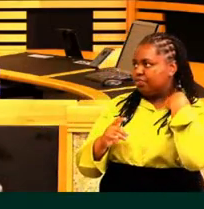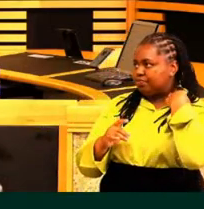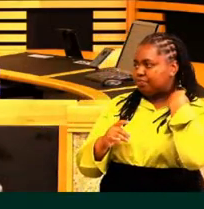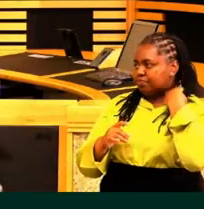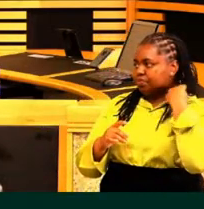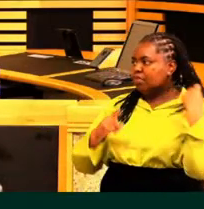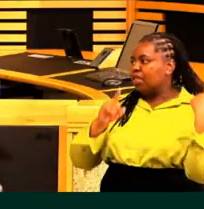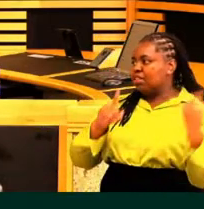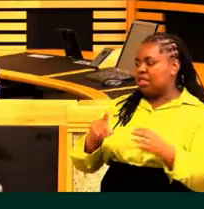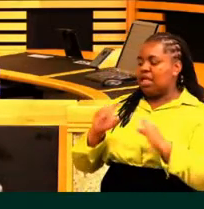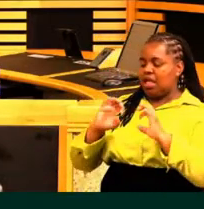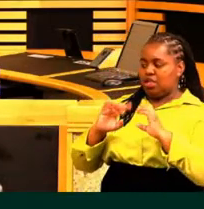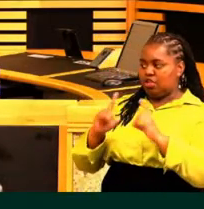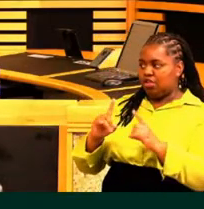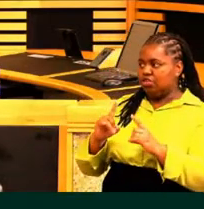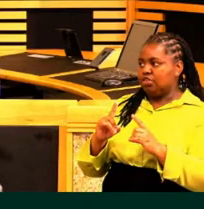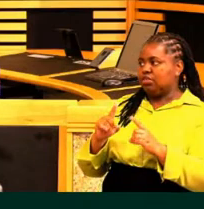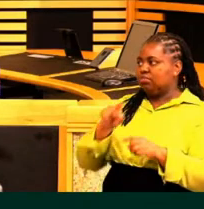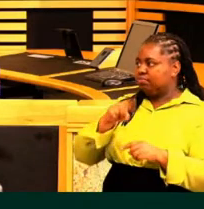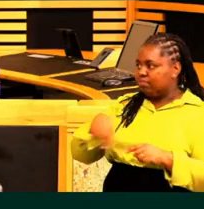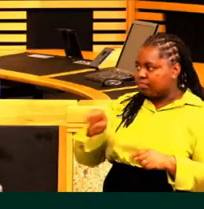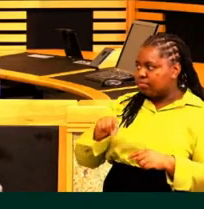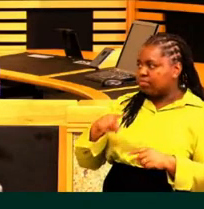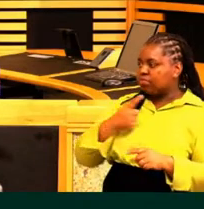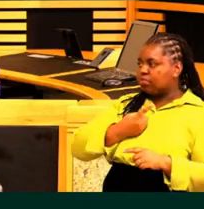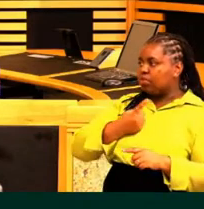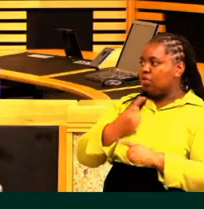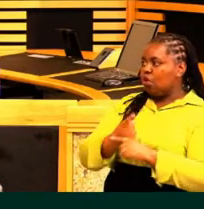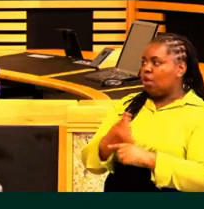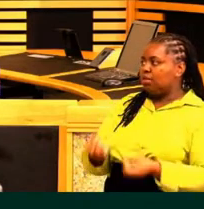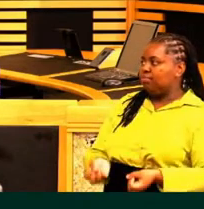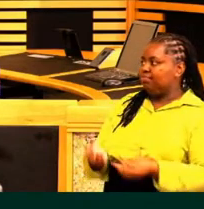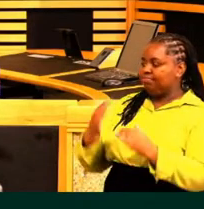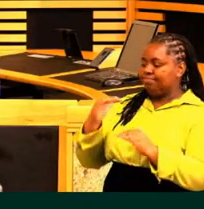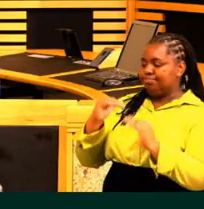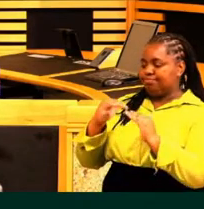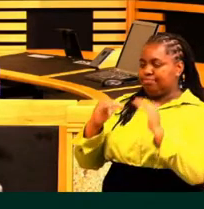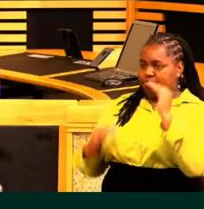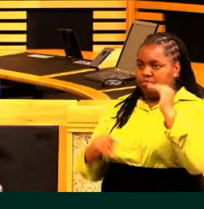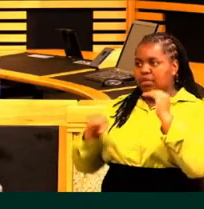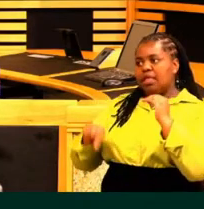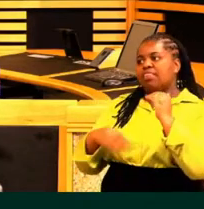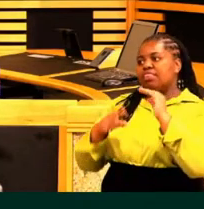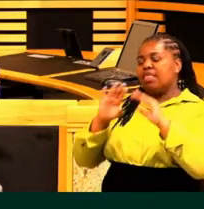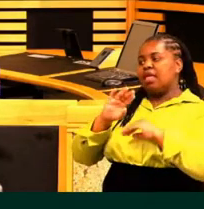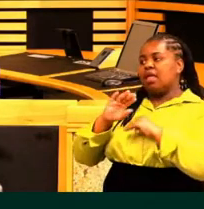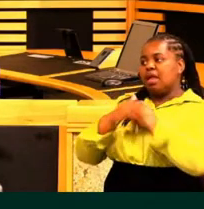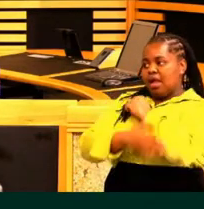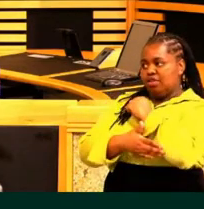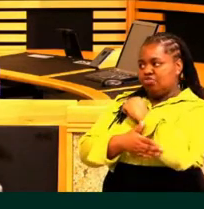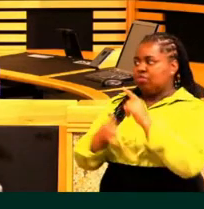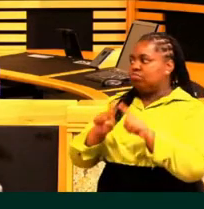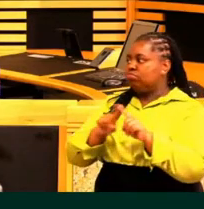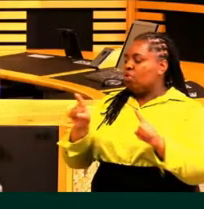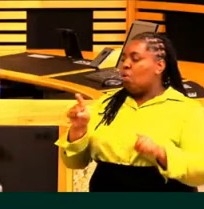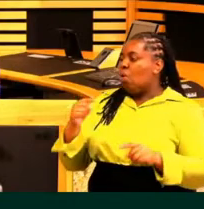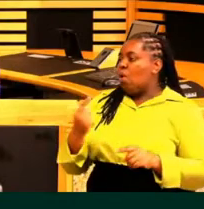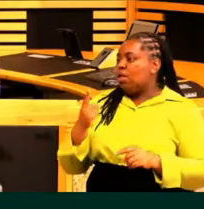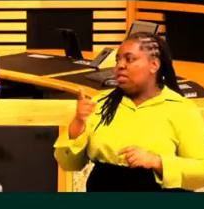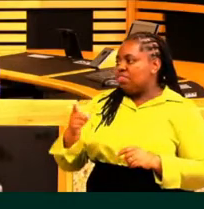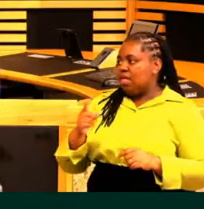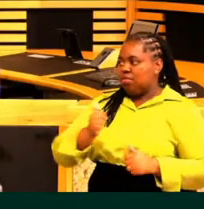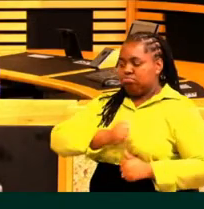parallel education system widens the gap of inequality in the country as only the privilege